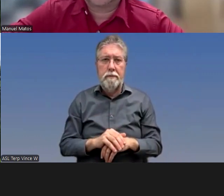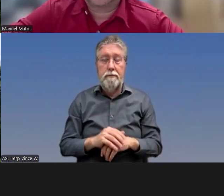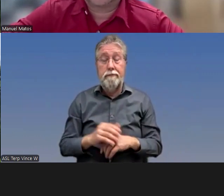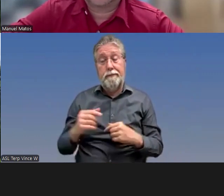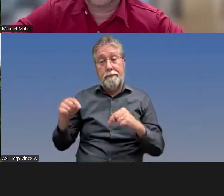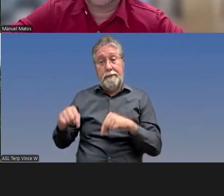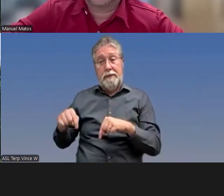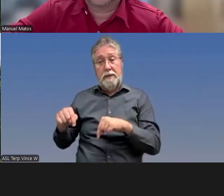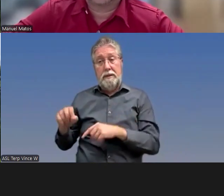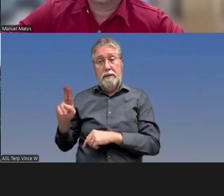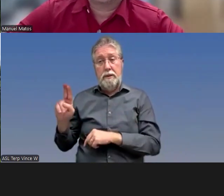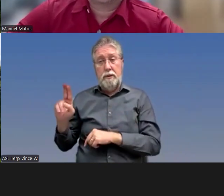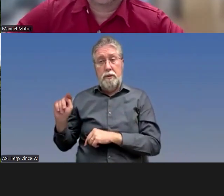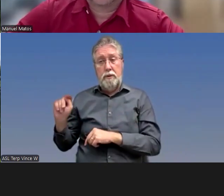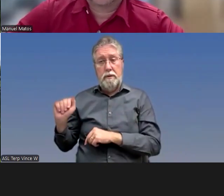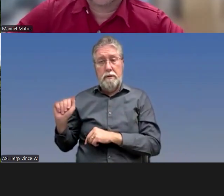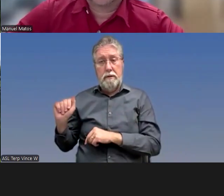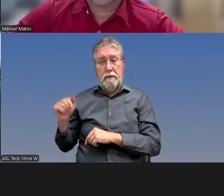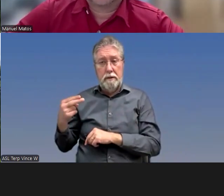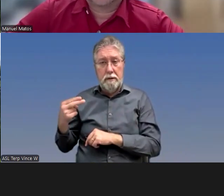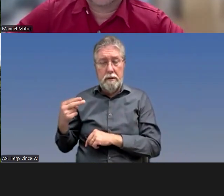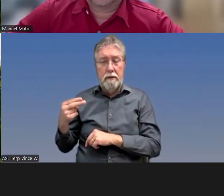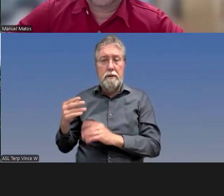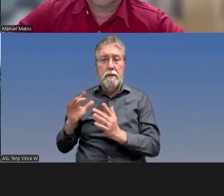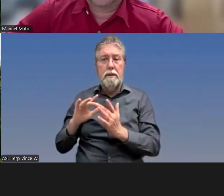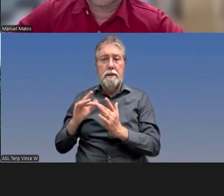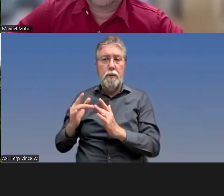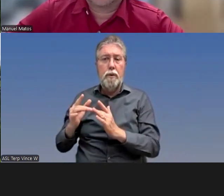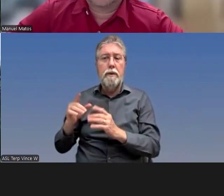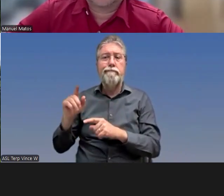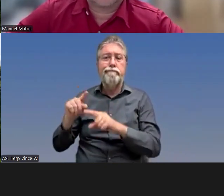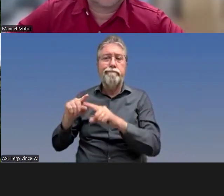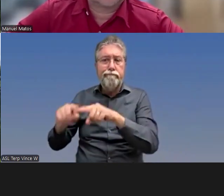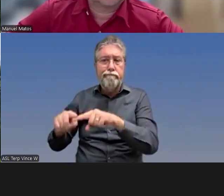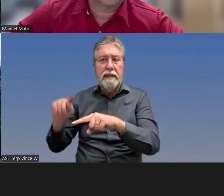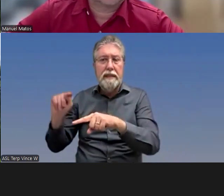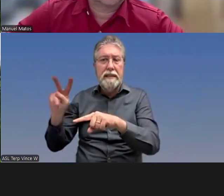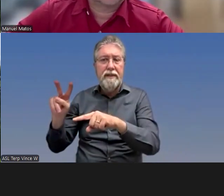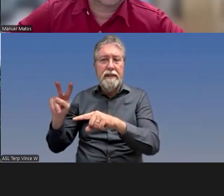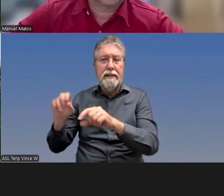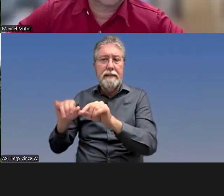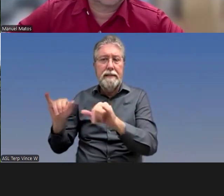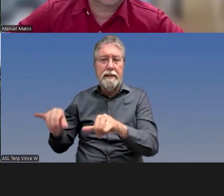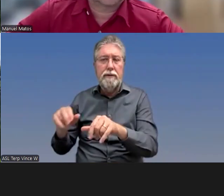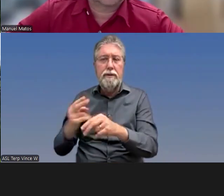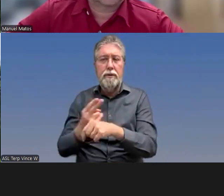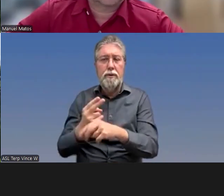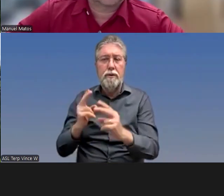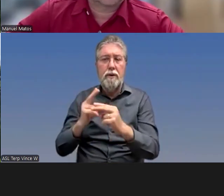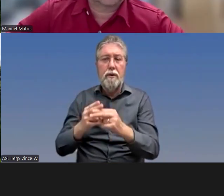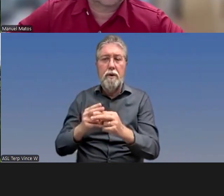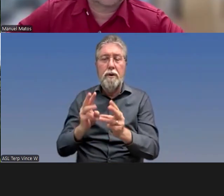have a network that the TV stations use called WeatherBug, and they're all at